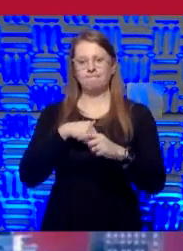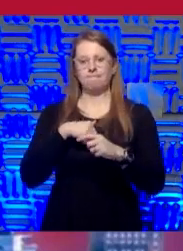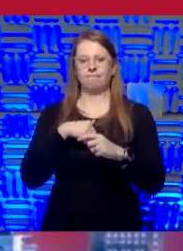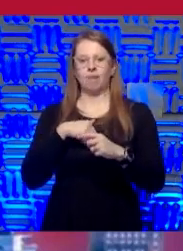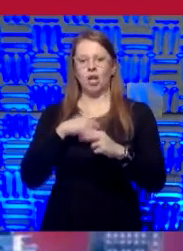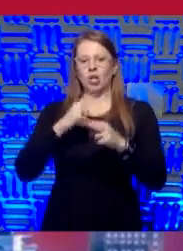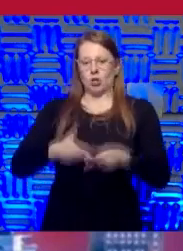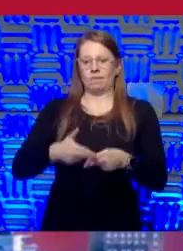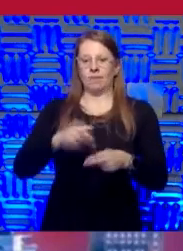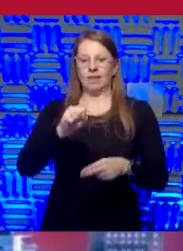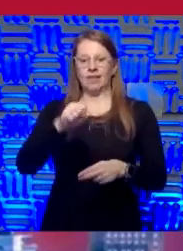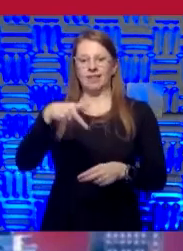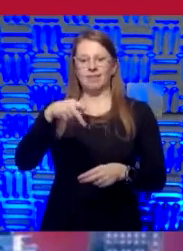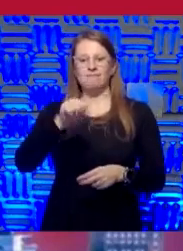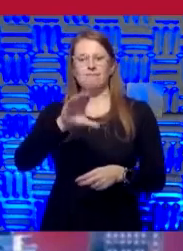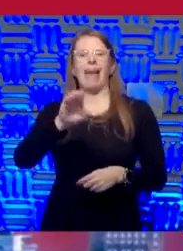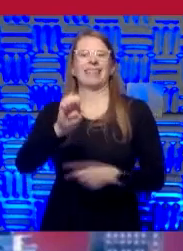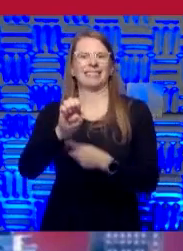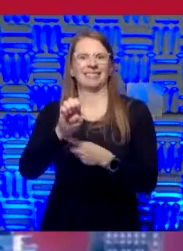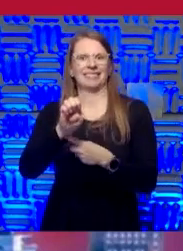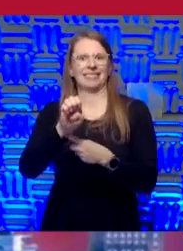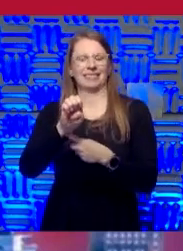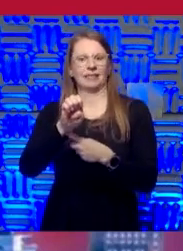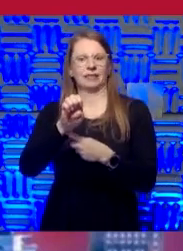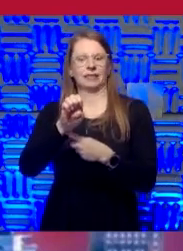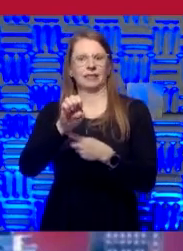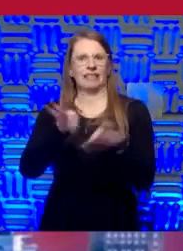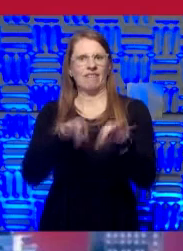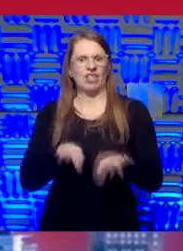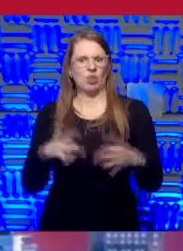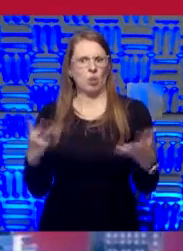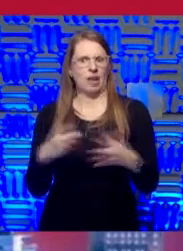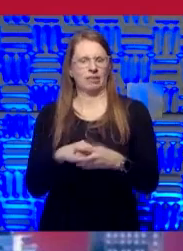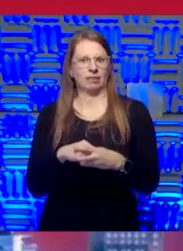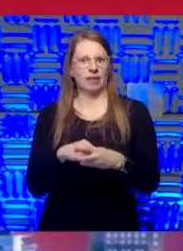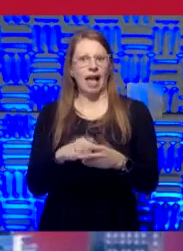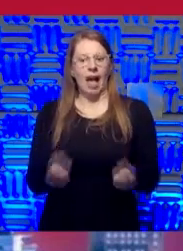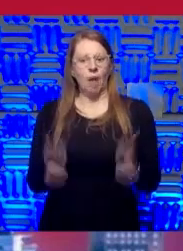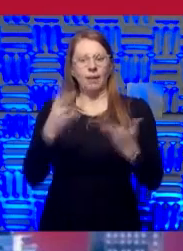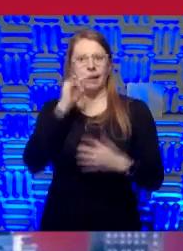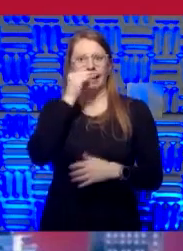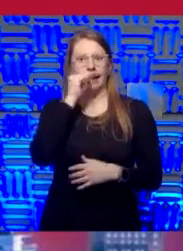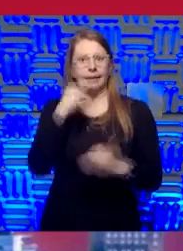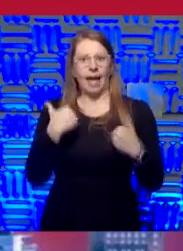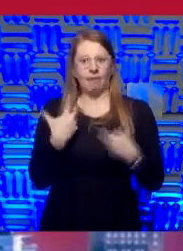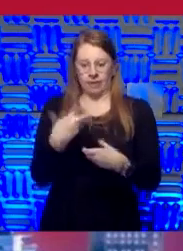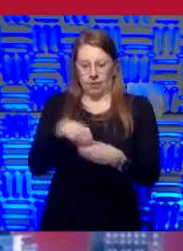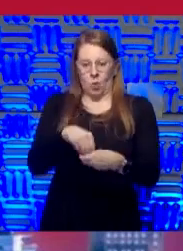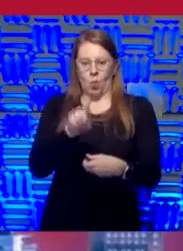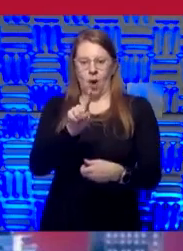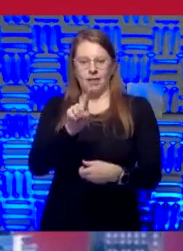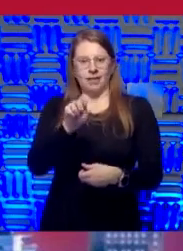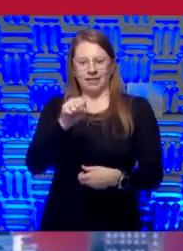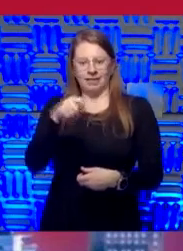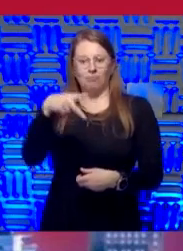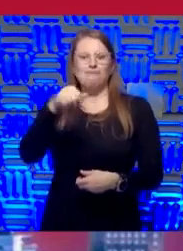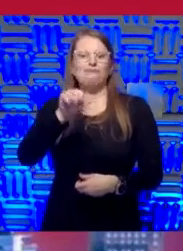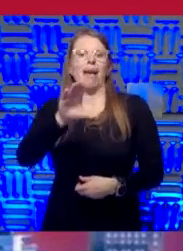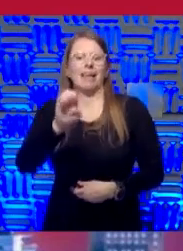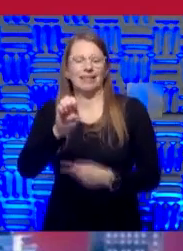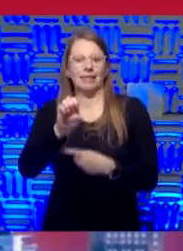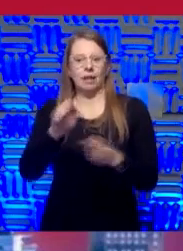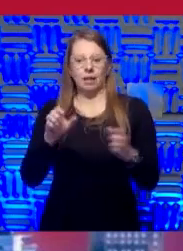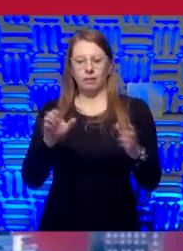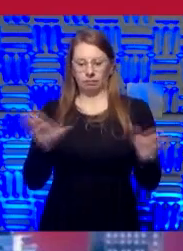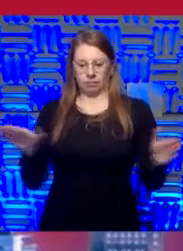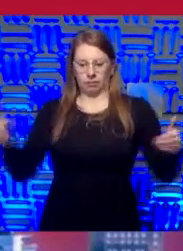What is a space that gatherings can happen? How many kids can we have in a space? How big is that space? If